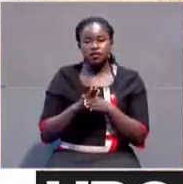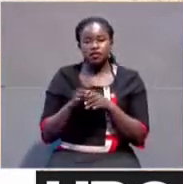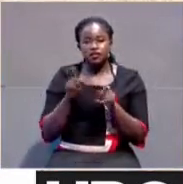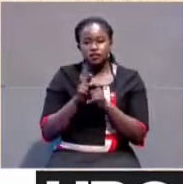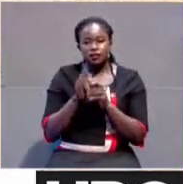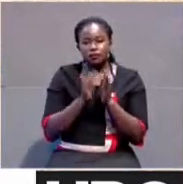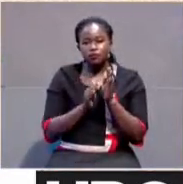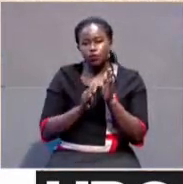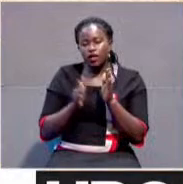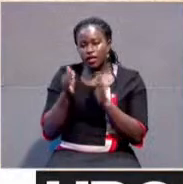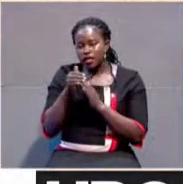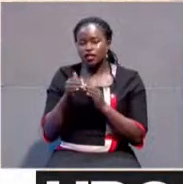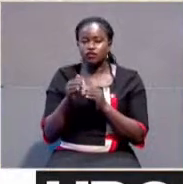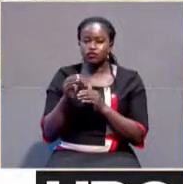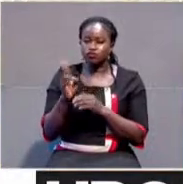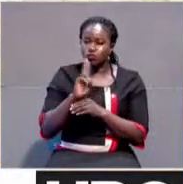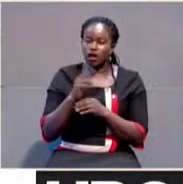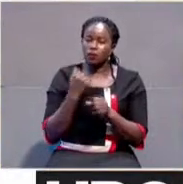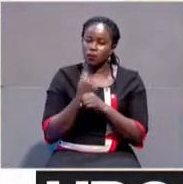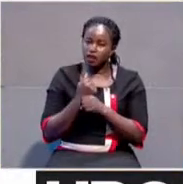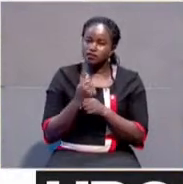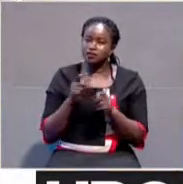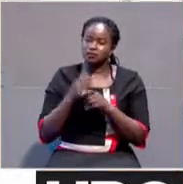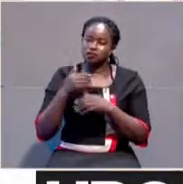works are ongoing.